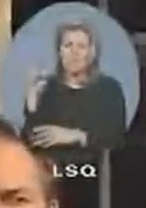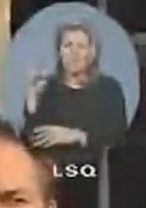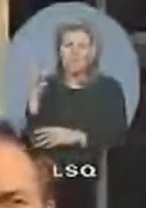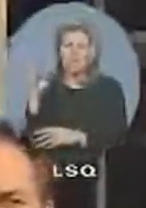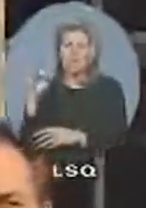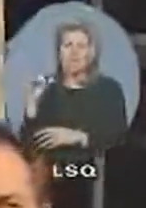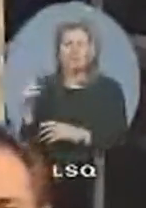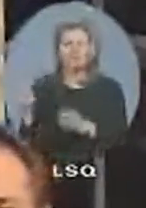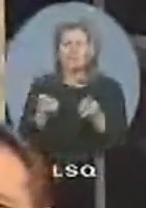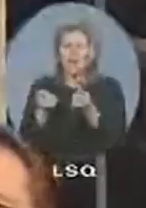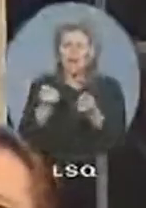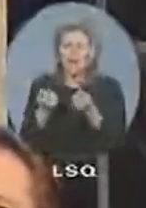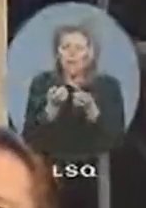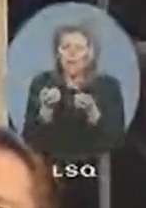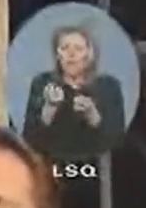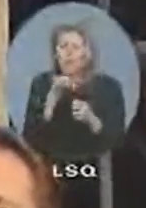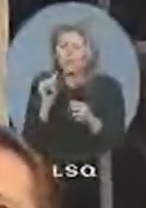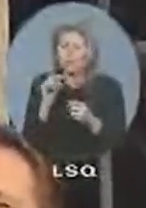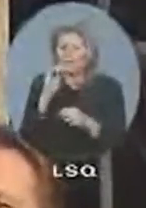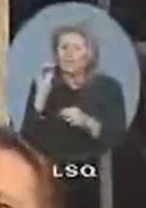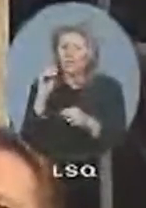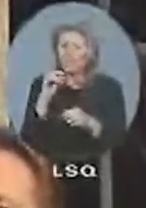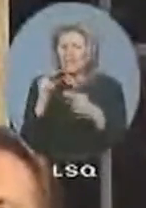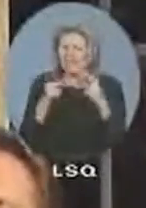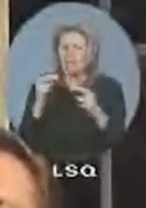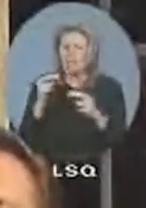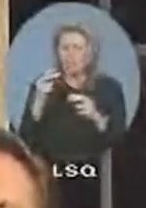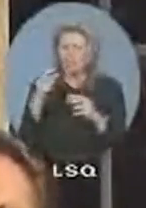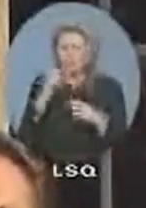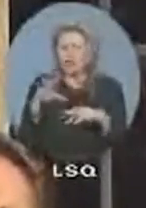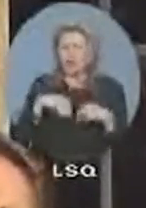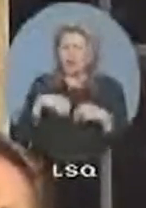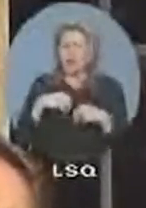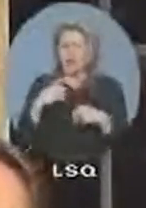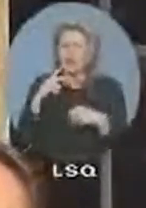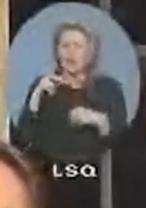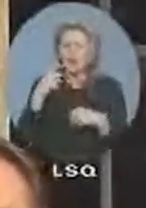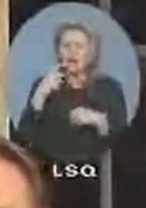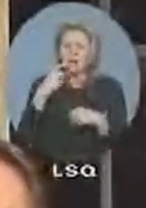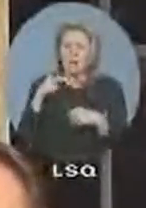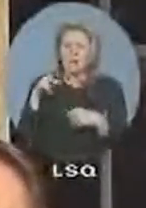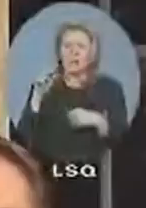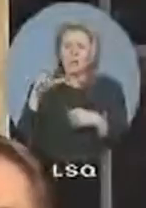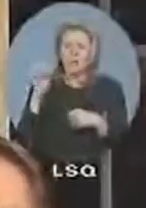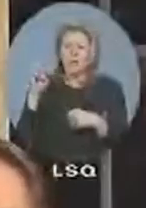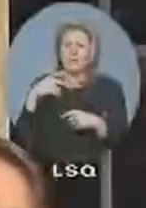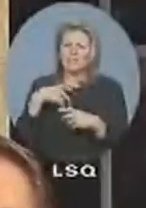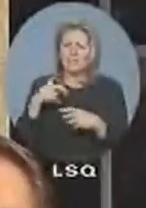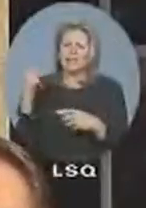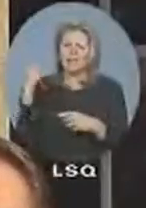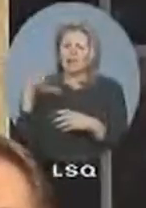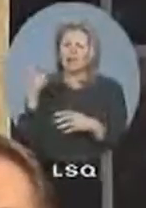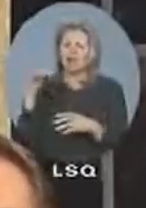yesterday, lead-laced, duck-shaped umbrellas pulled from Canadian store shelves. With Christmas coming, this is becoming a very